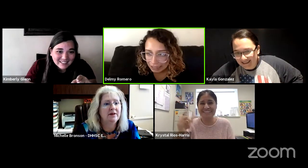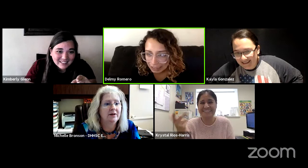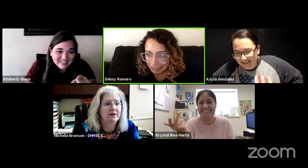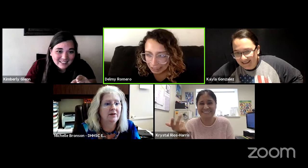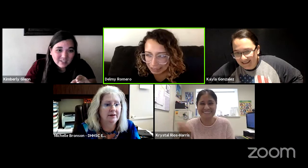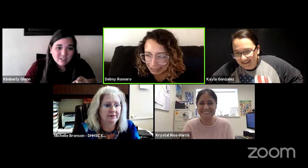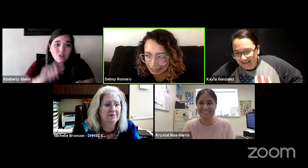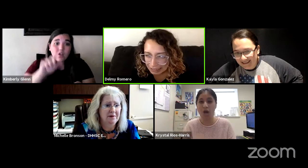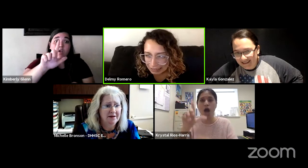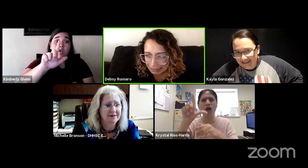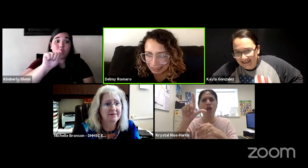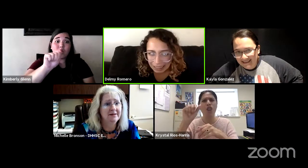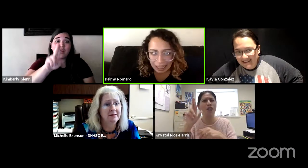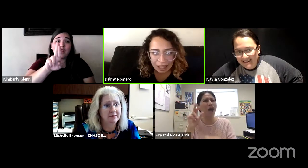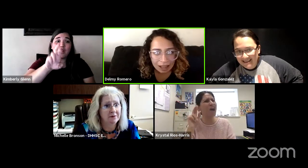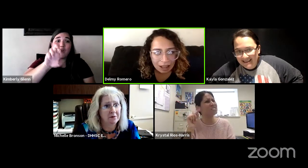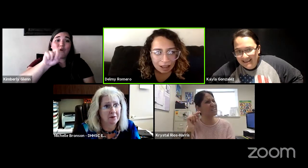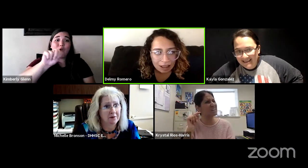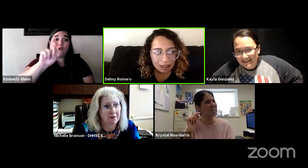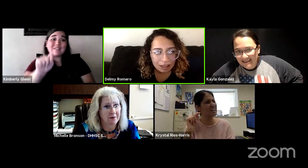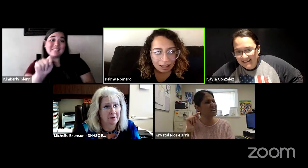Crystal, I think it's